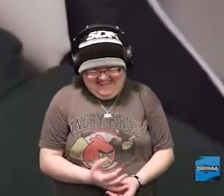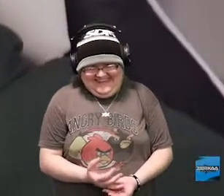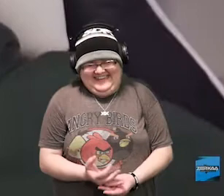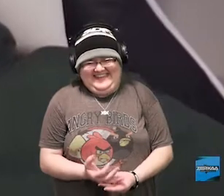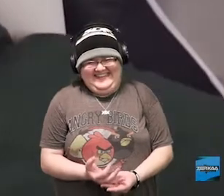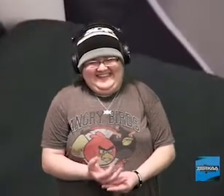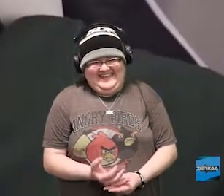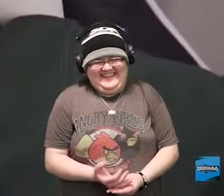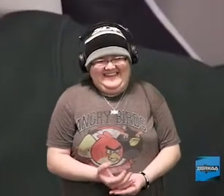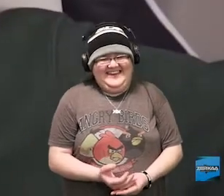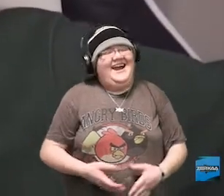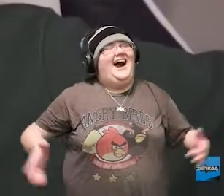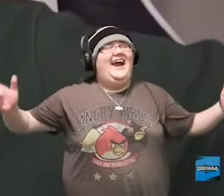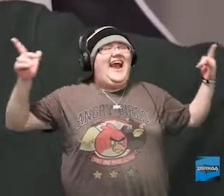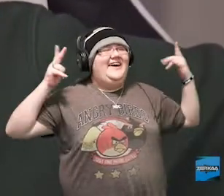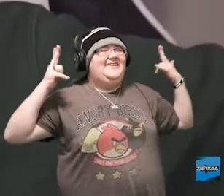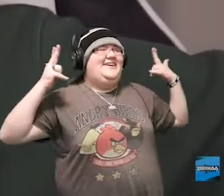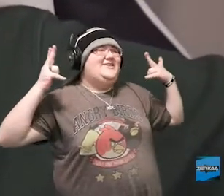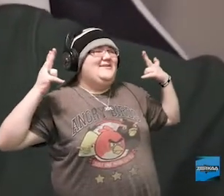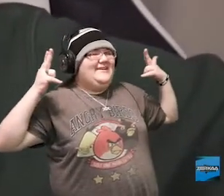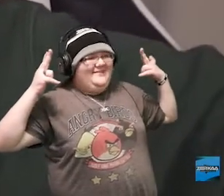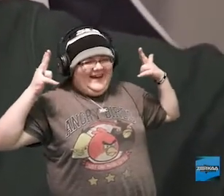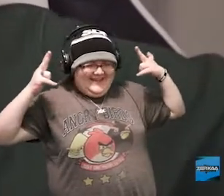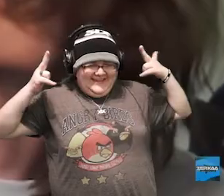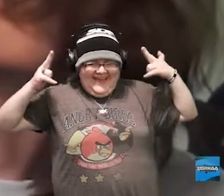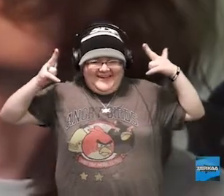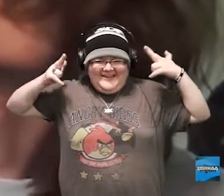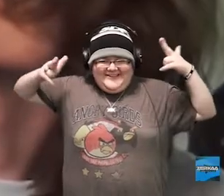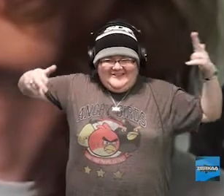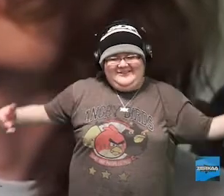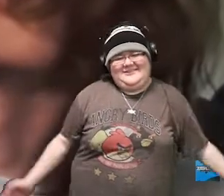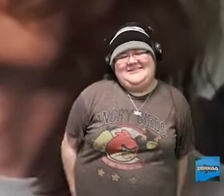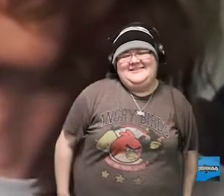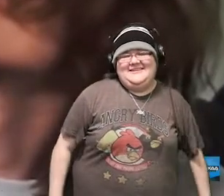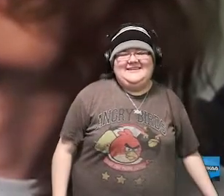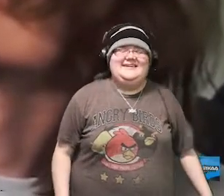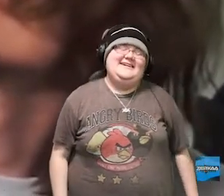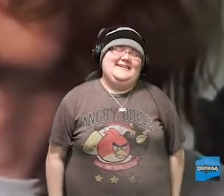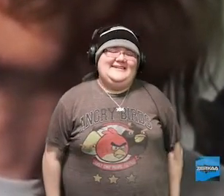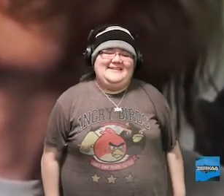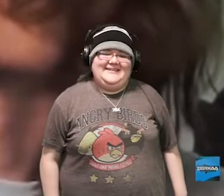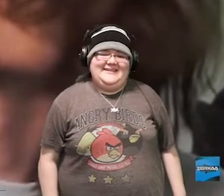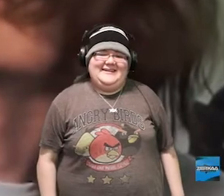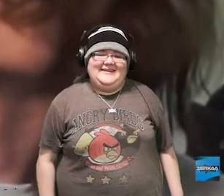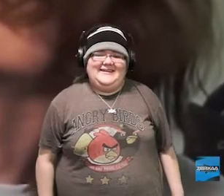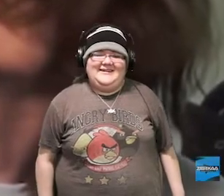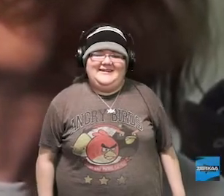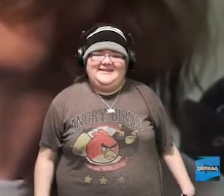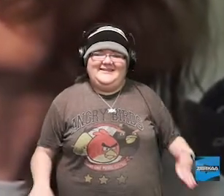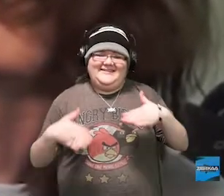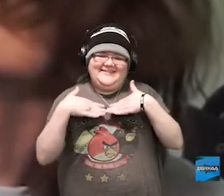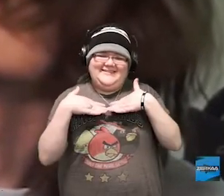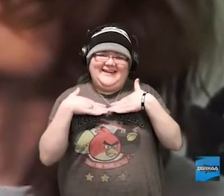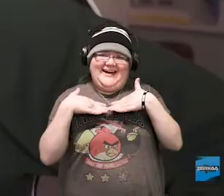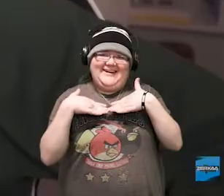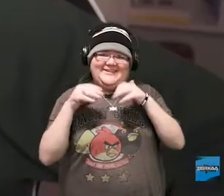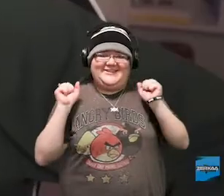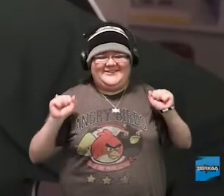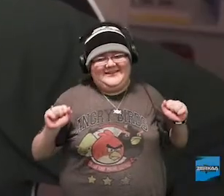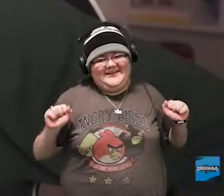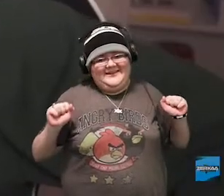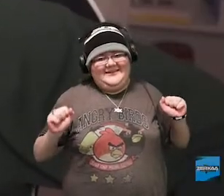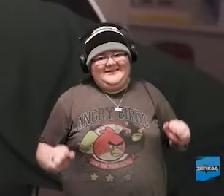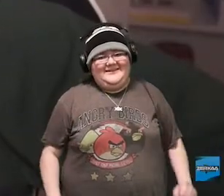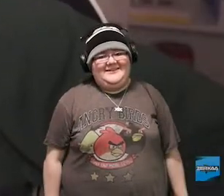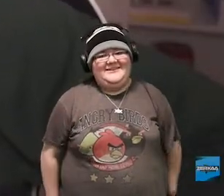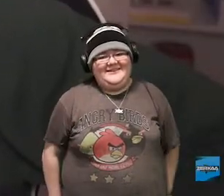to Sabaka Run on Spotify, I give me some more on listeners, Spotify, please. And it is on Spotify, just at Sabaka. That's S-A-B-A-K-A, as you can see. Yes. Give me a little